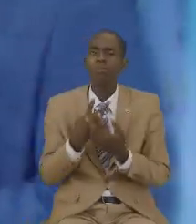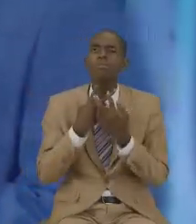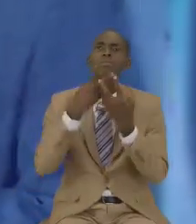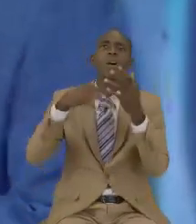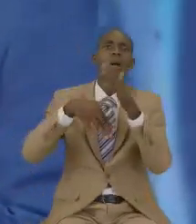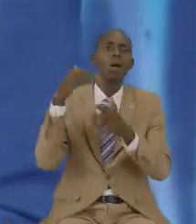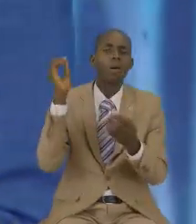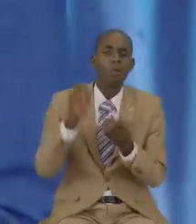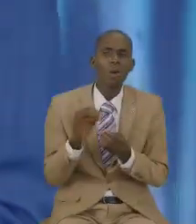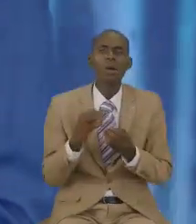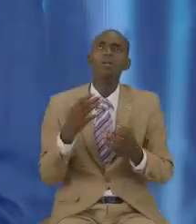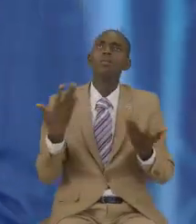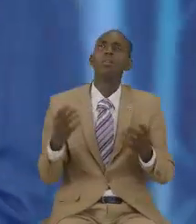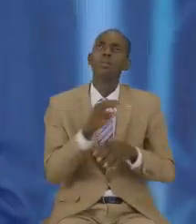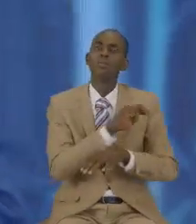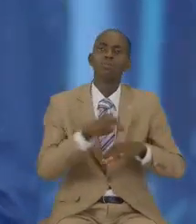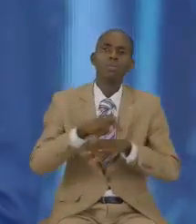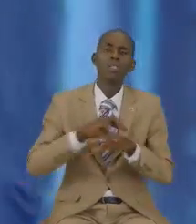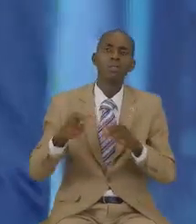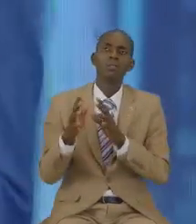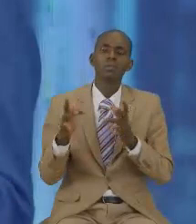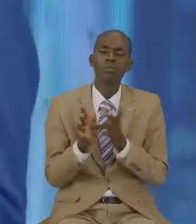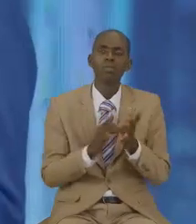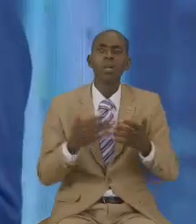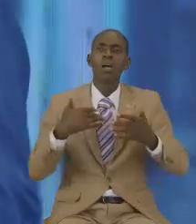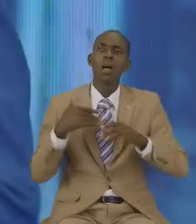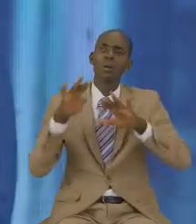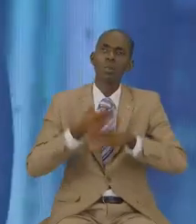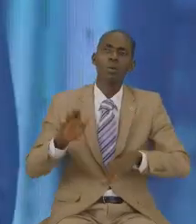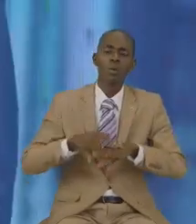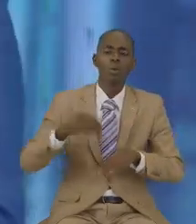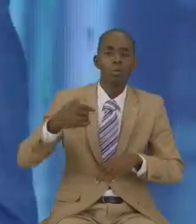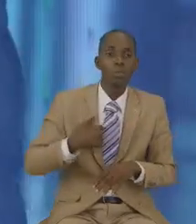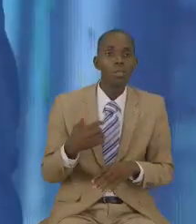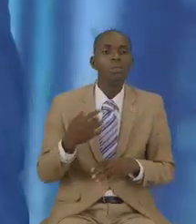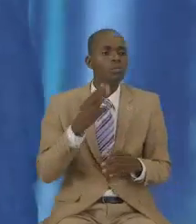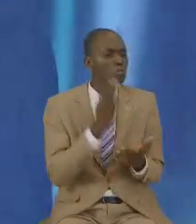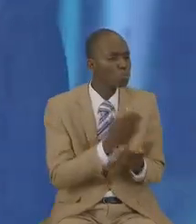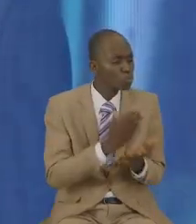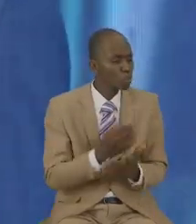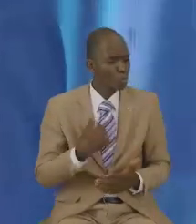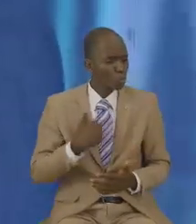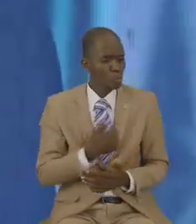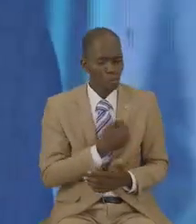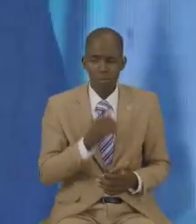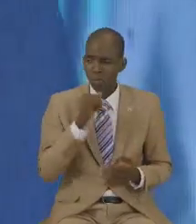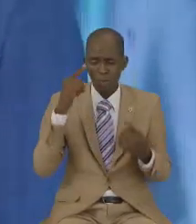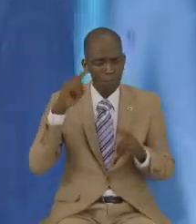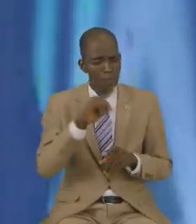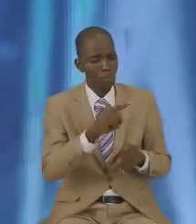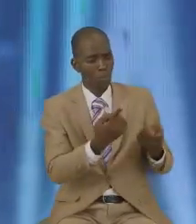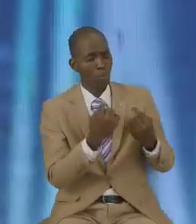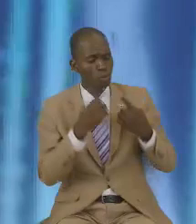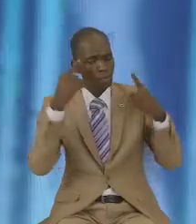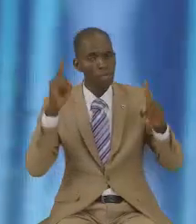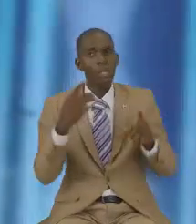then, even though the other people are saying, shut up, you cannot make it. We have not made it. Jesus said, call him and let him come.